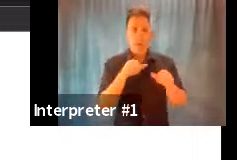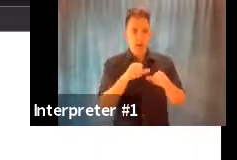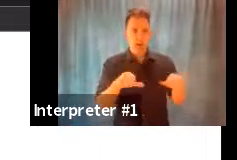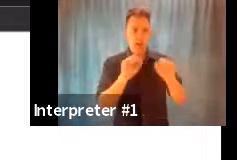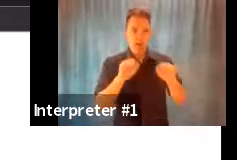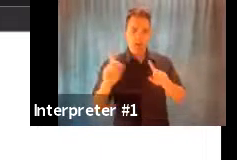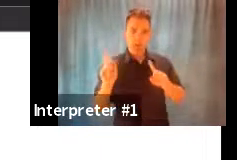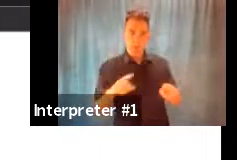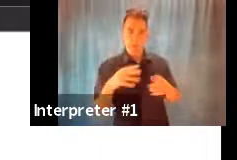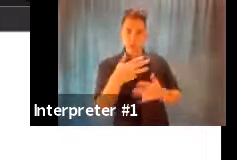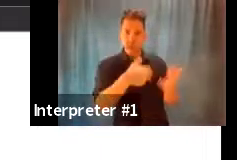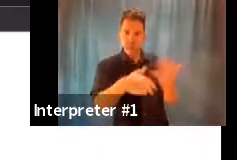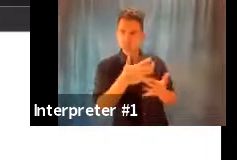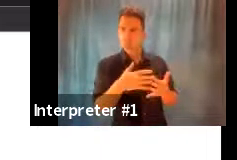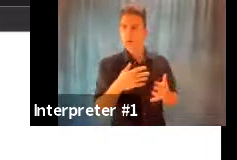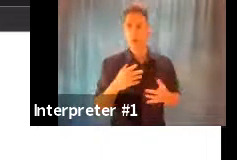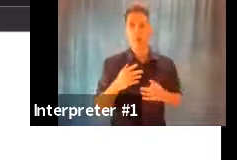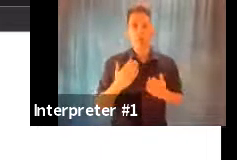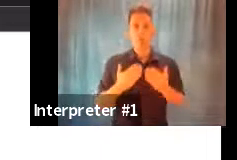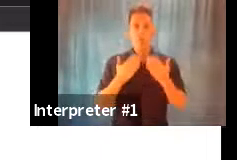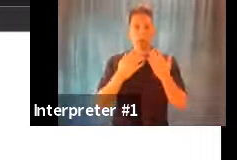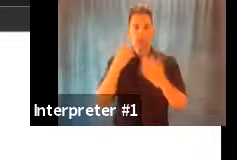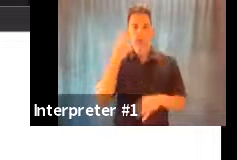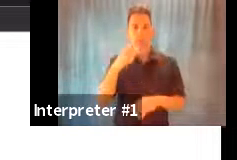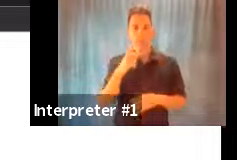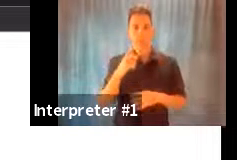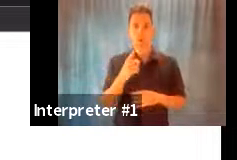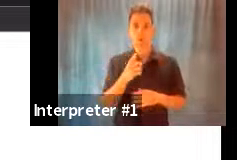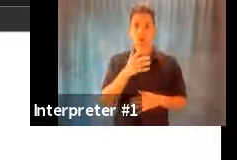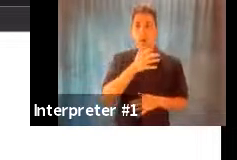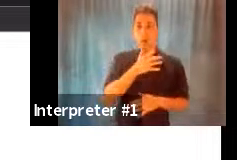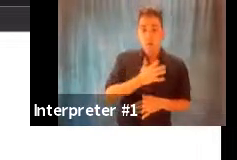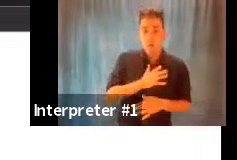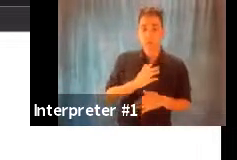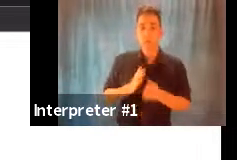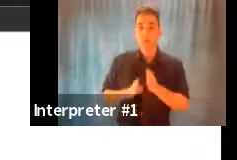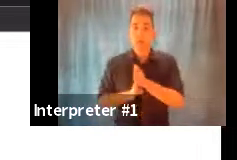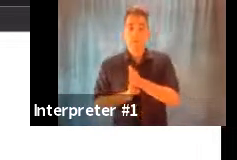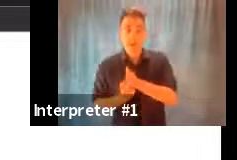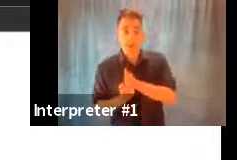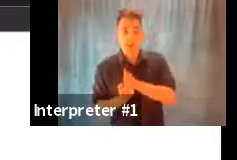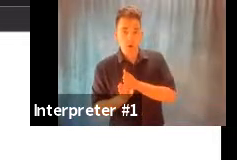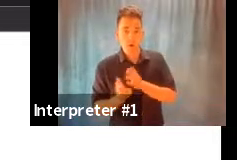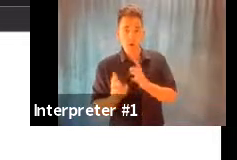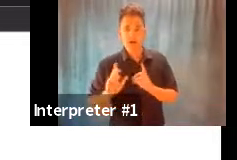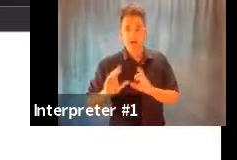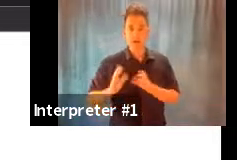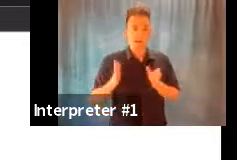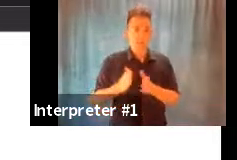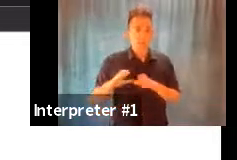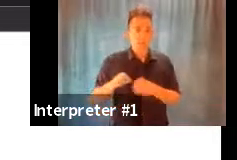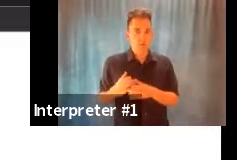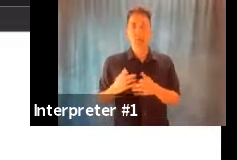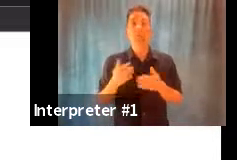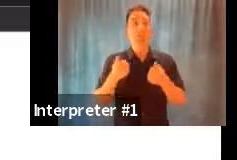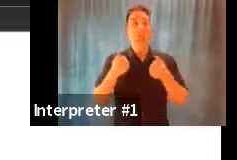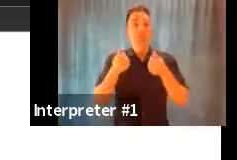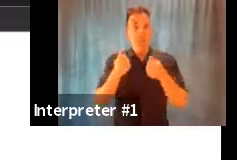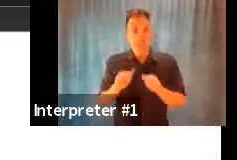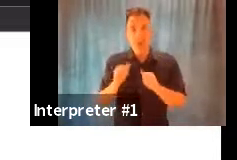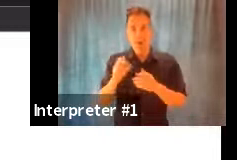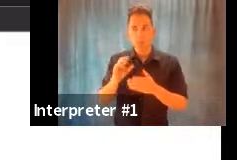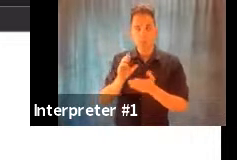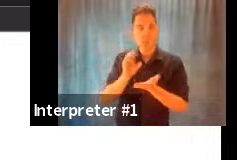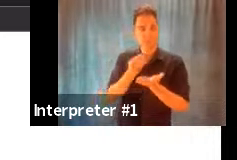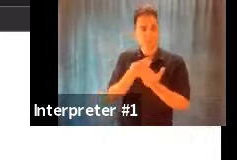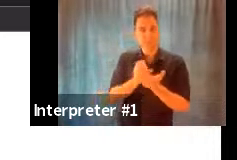developing a technical assistance hub for minority and women-owned businesses to provide tax filing assistance, web design, legal advice, things